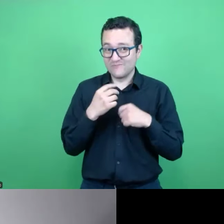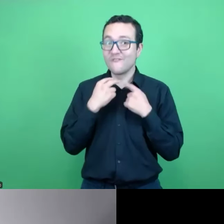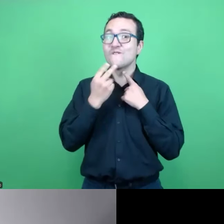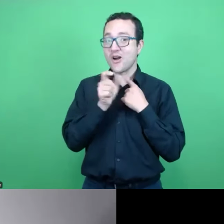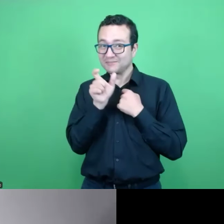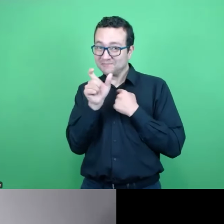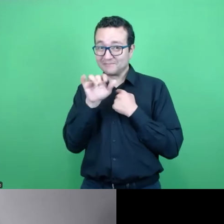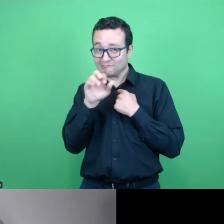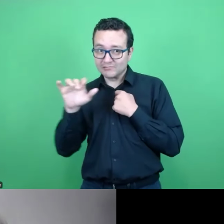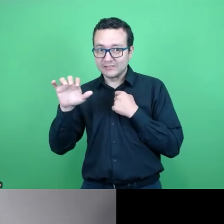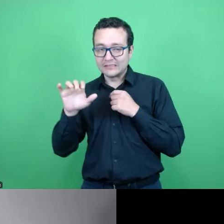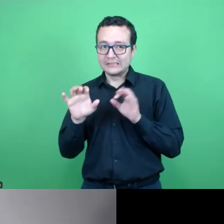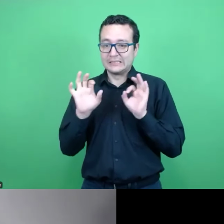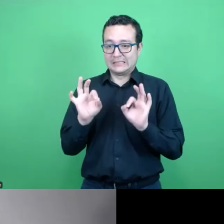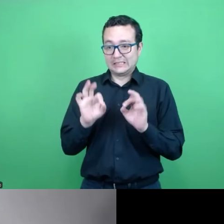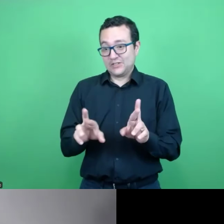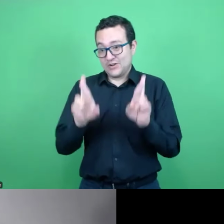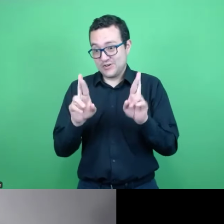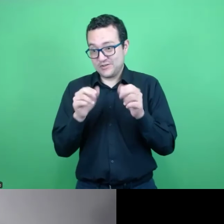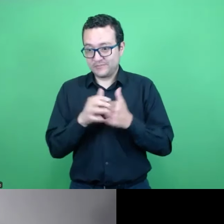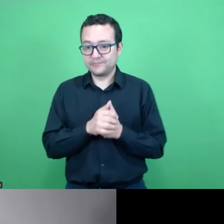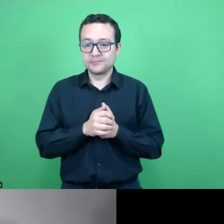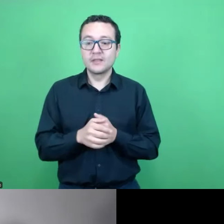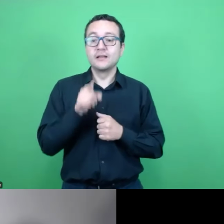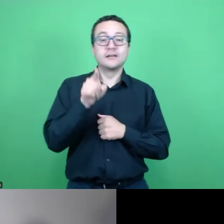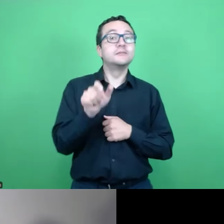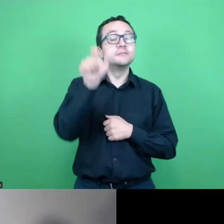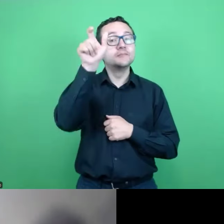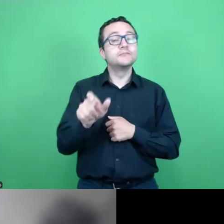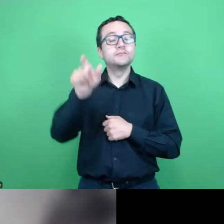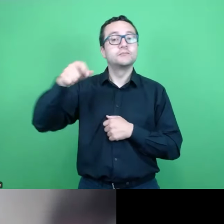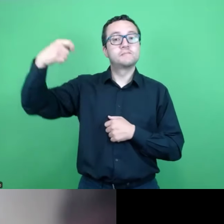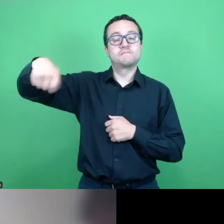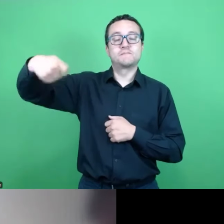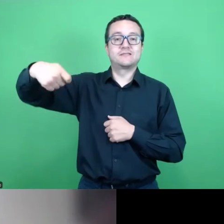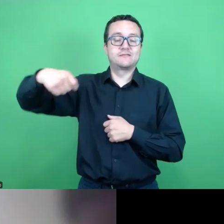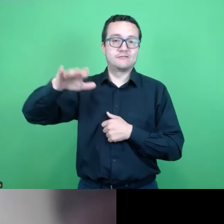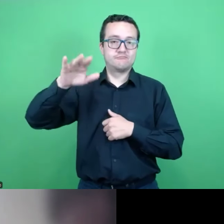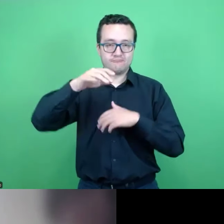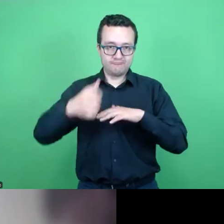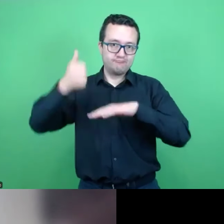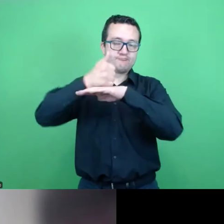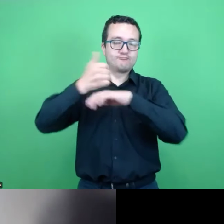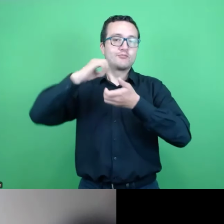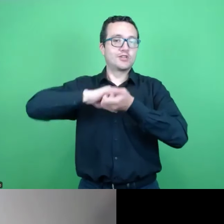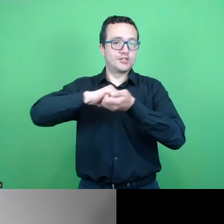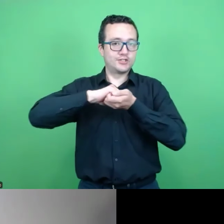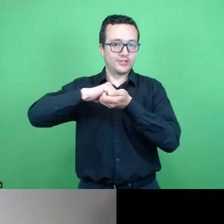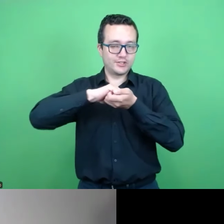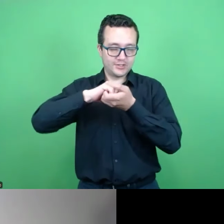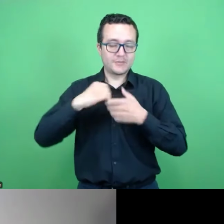chairperson of the Indonesian Mental Health Association, and you're going to talk again about these commitments and